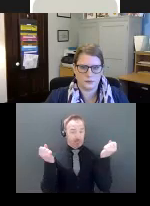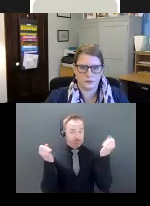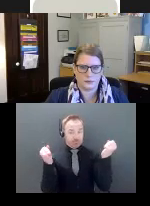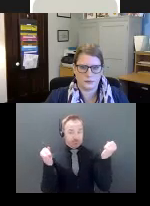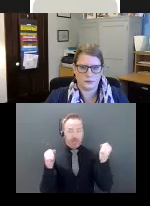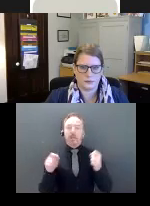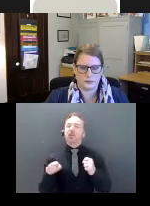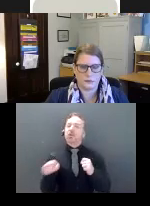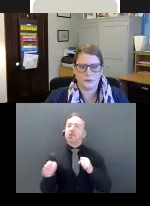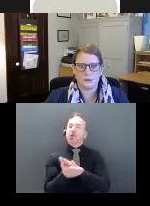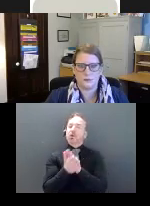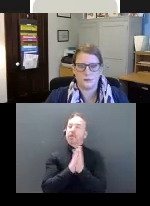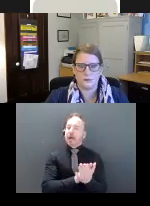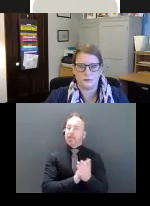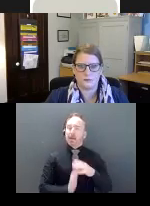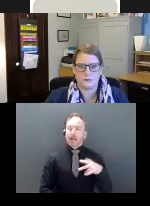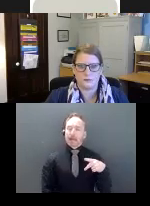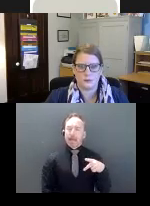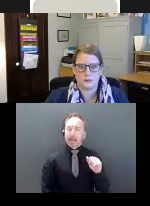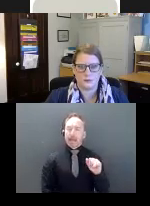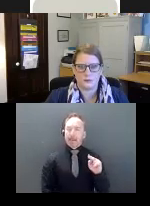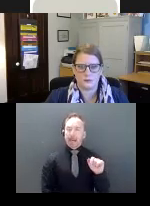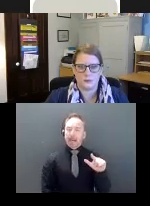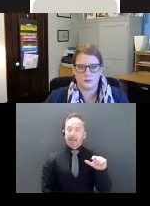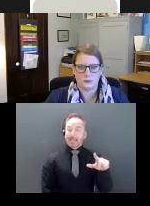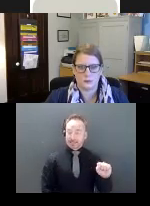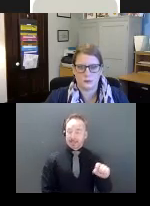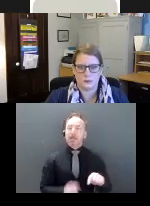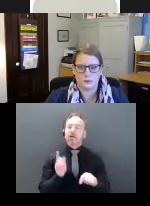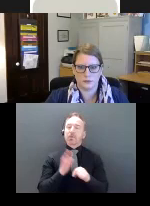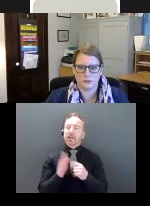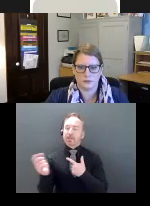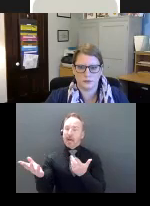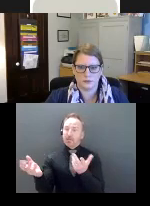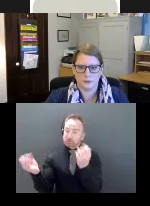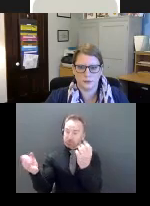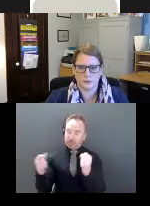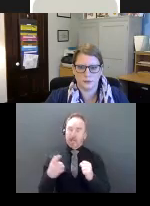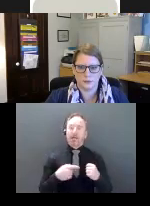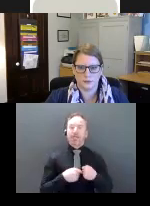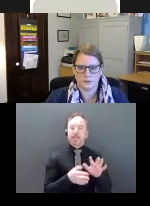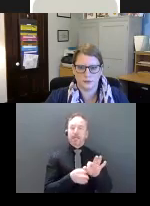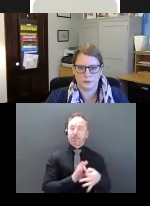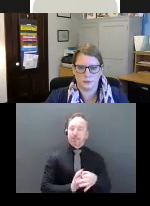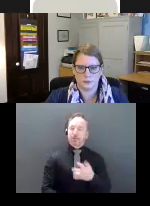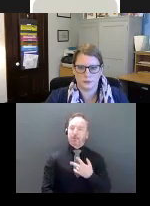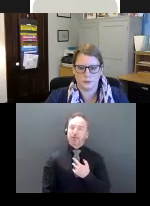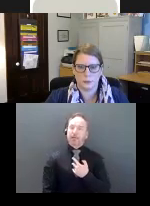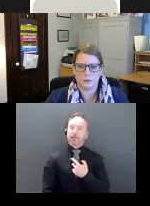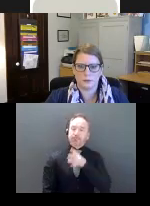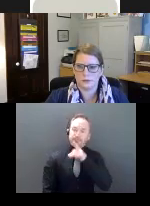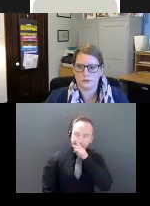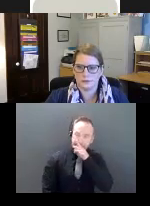as a panelist to ask your question to the ASL interpreter. And then after your presentation or after your question